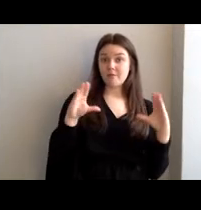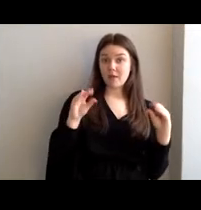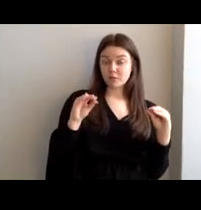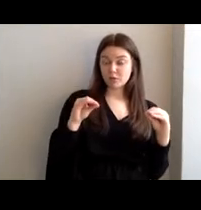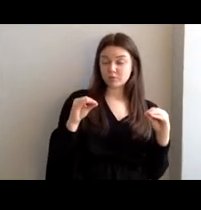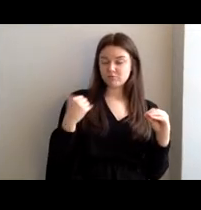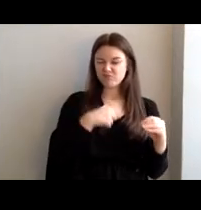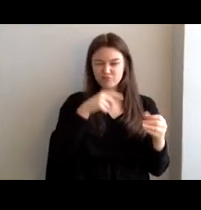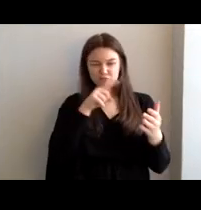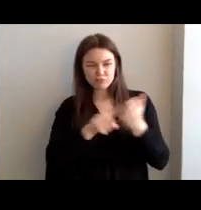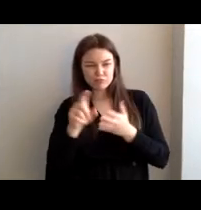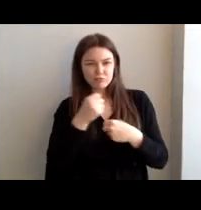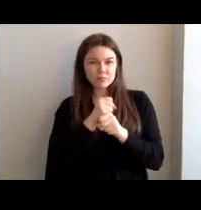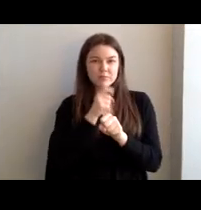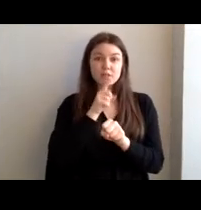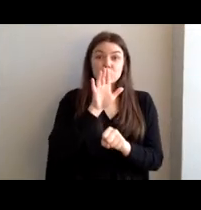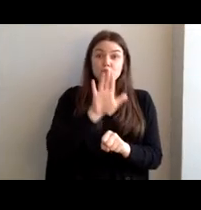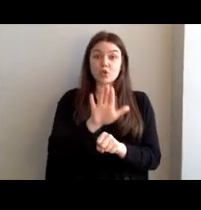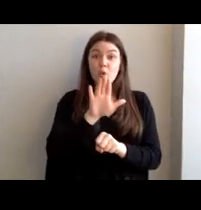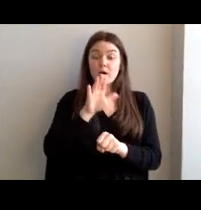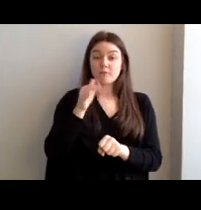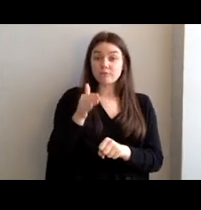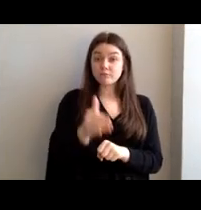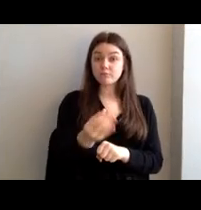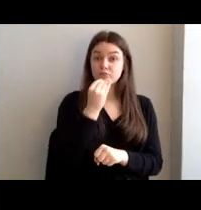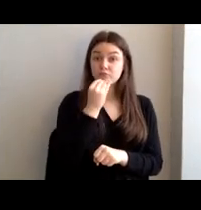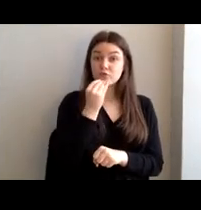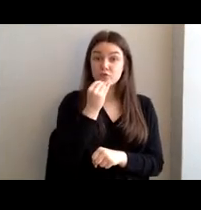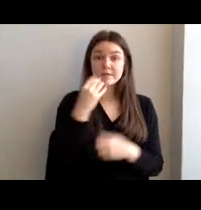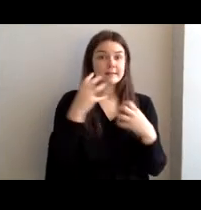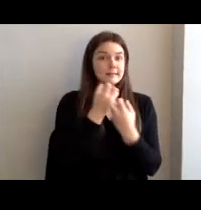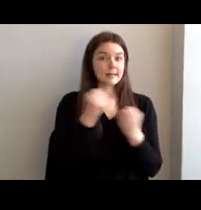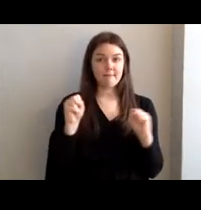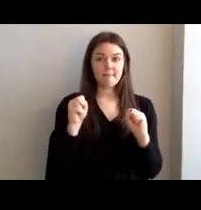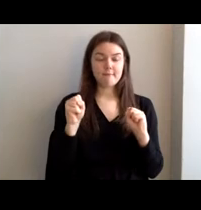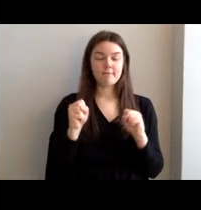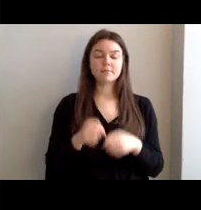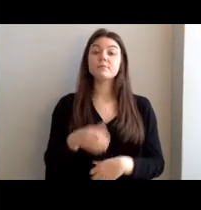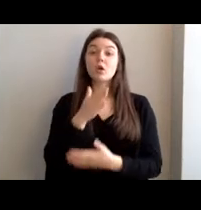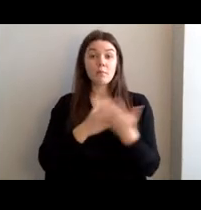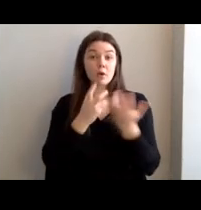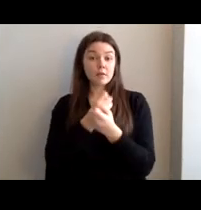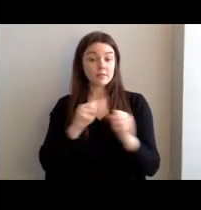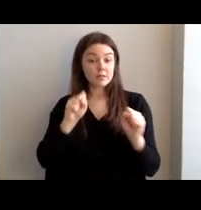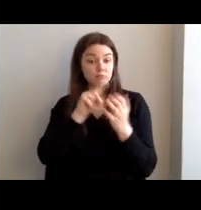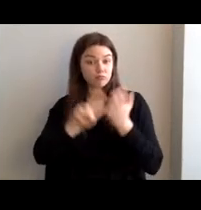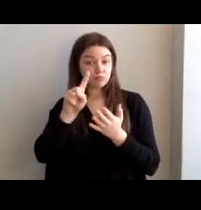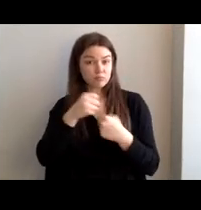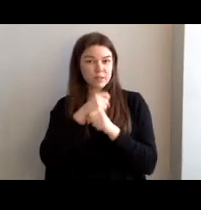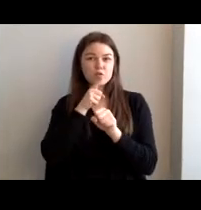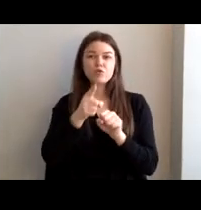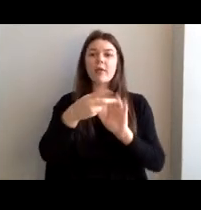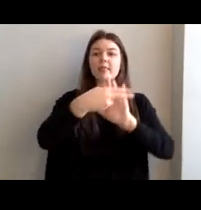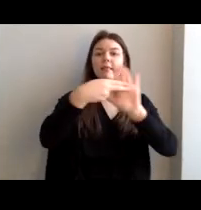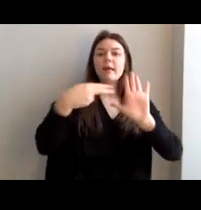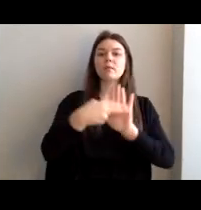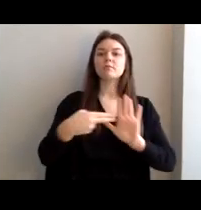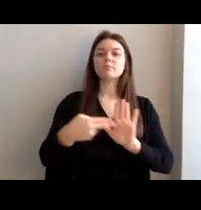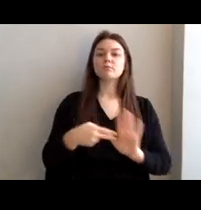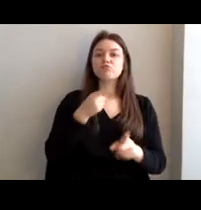to make sure that your seafood is safe and wholesome. Now, part of these safety checks is making sure that they are labeled correctly and that they